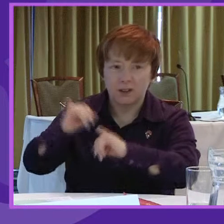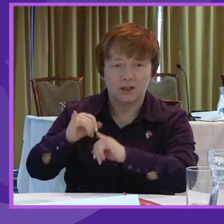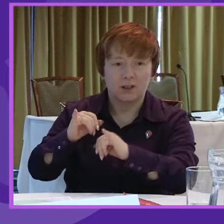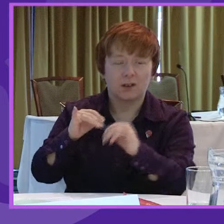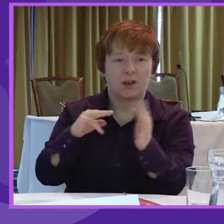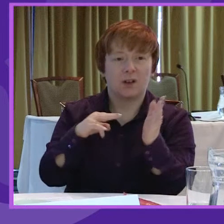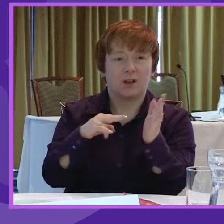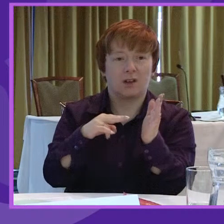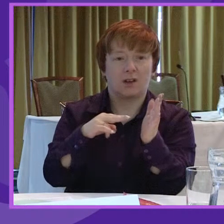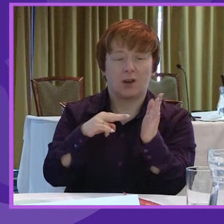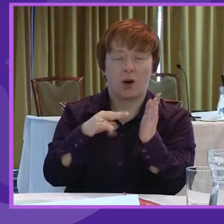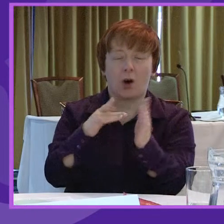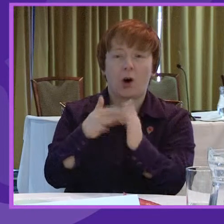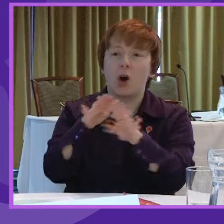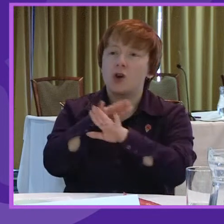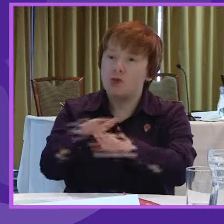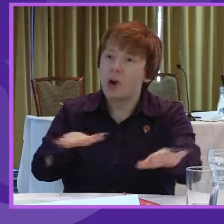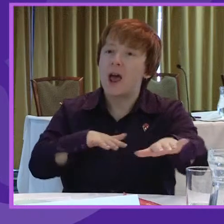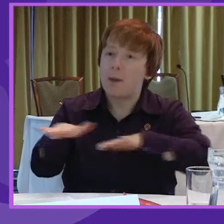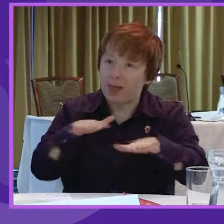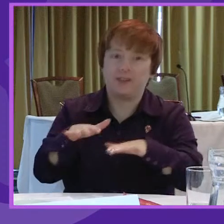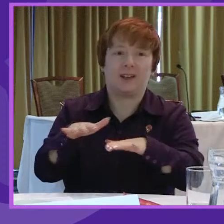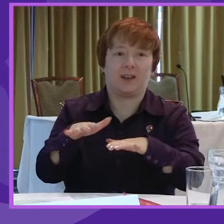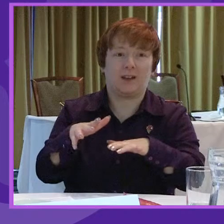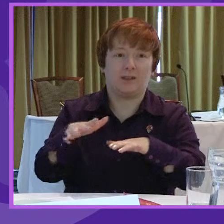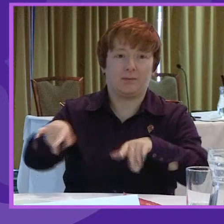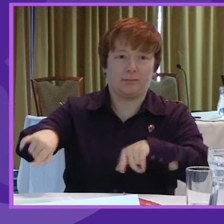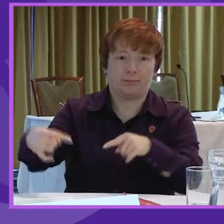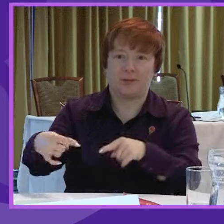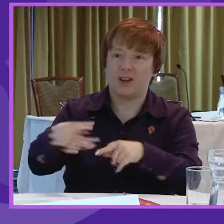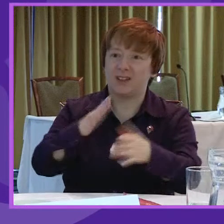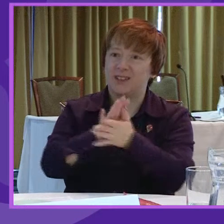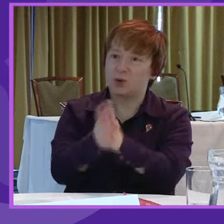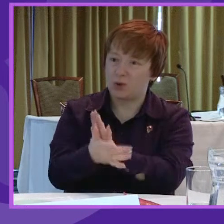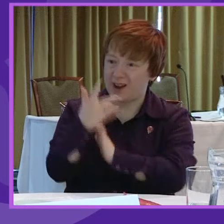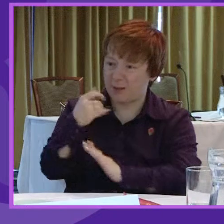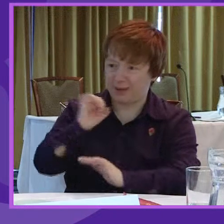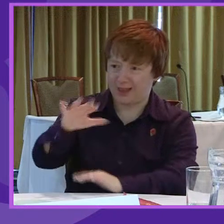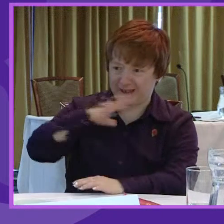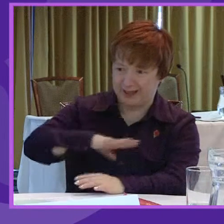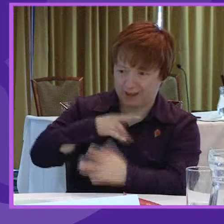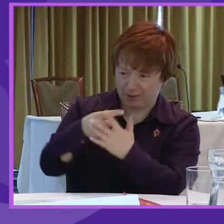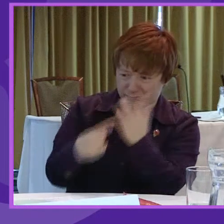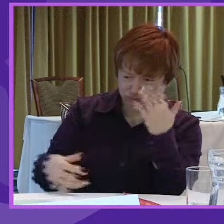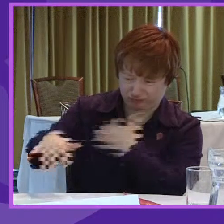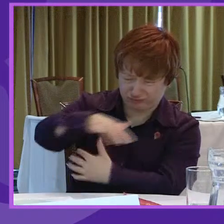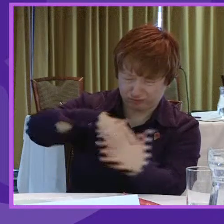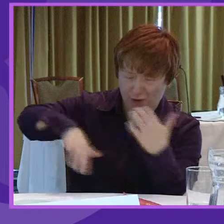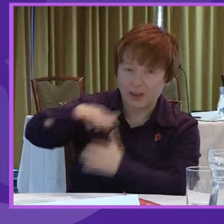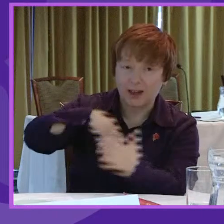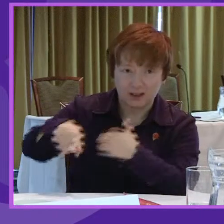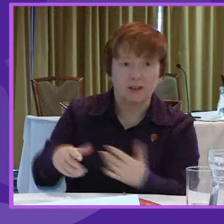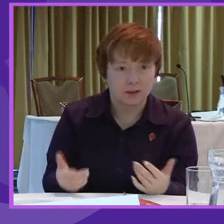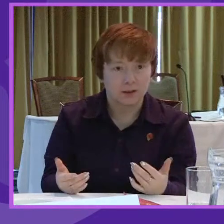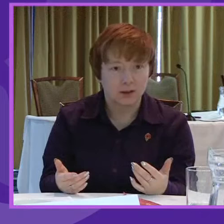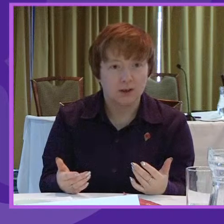for non-epileptic, if I can say it, non-epileptic attack disorder, they can be highly complex.